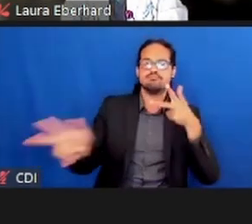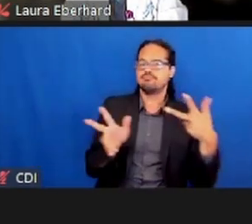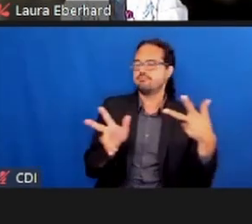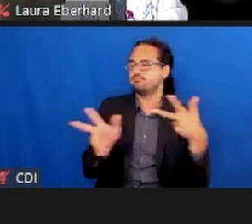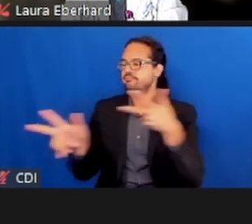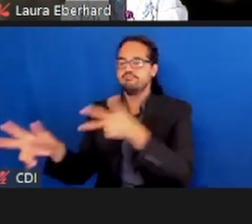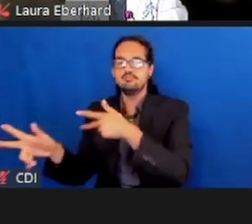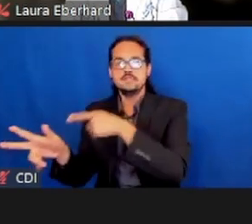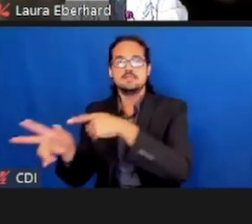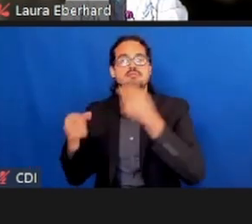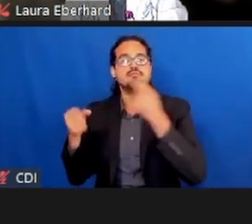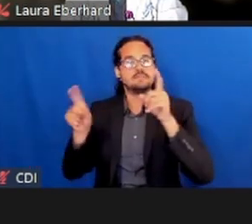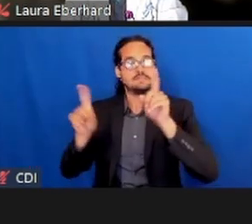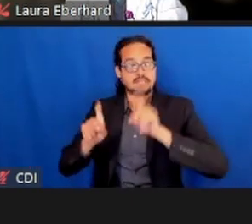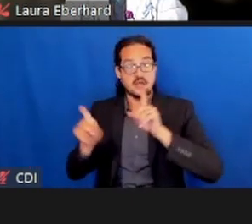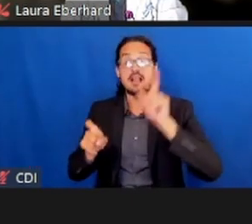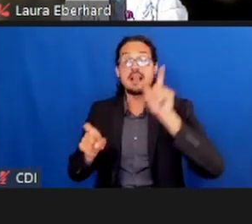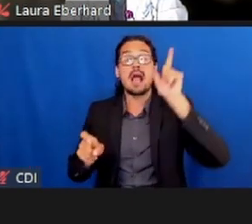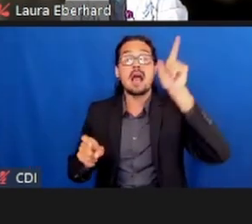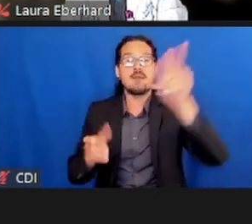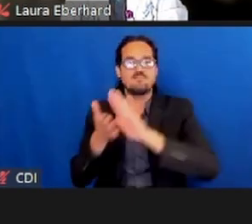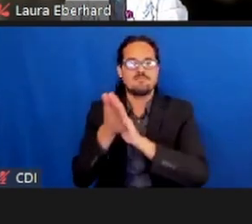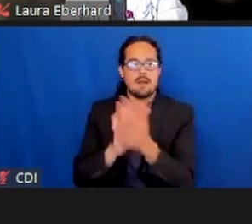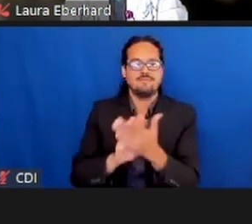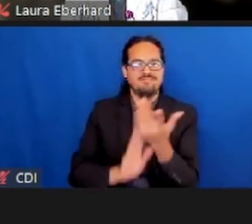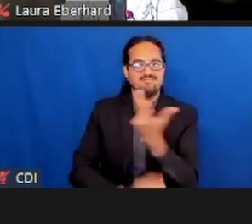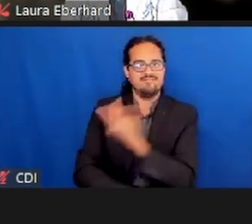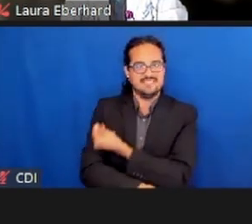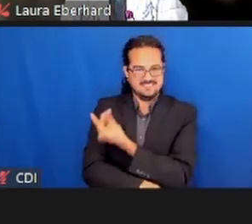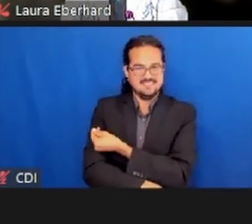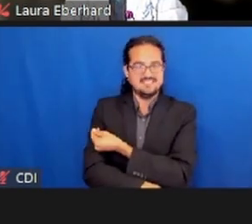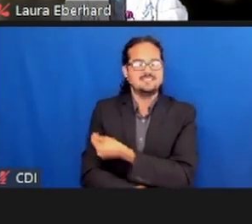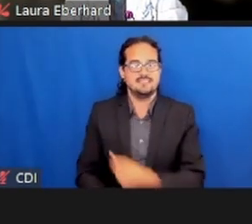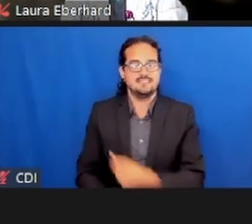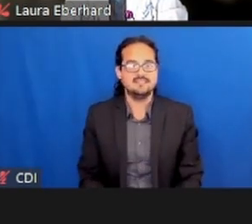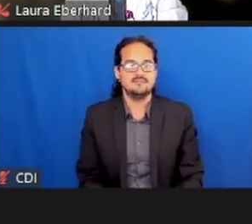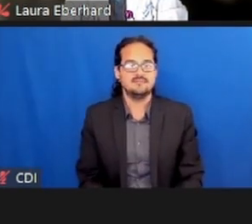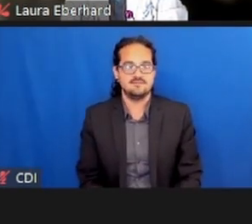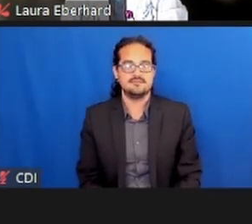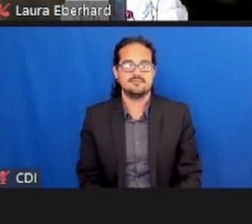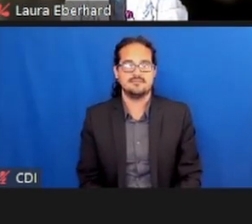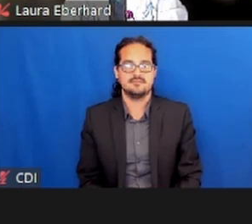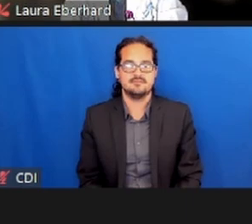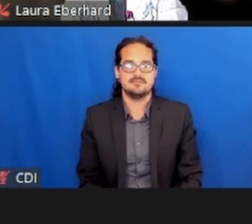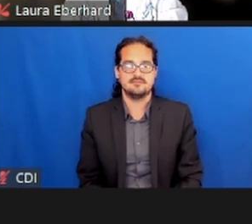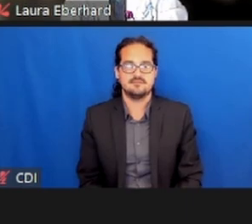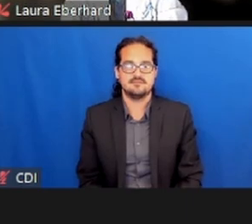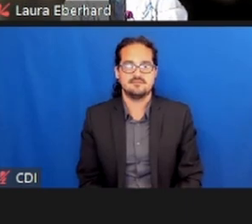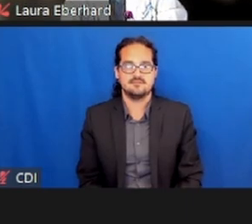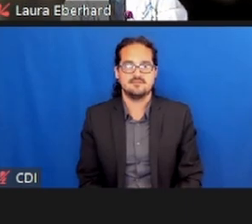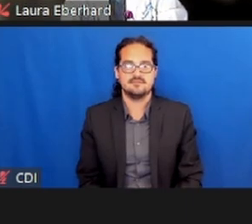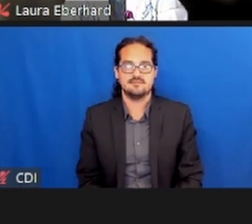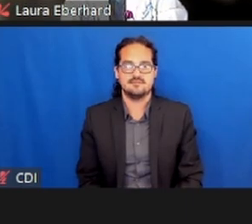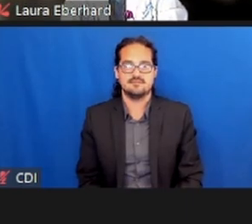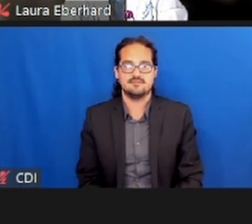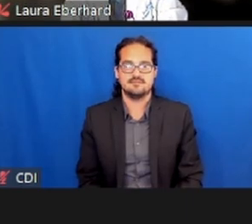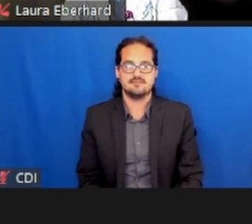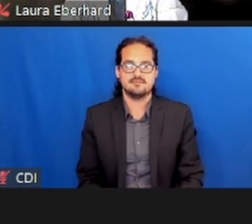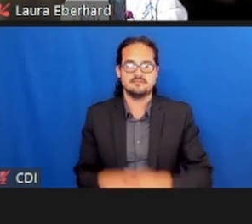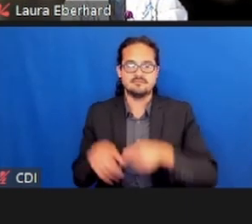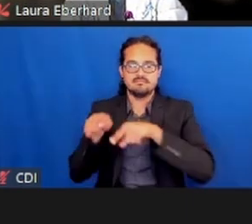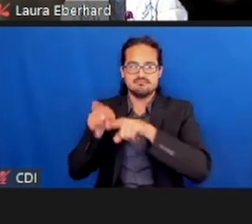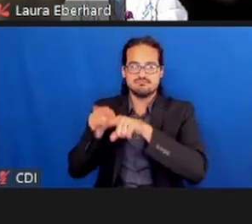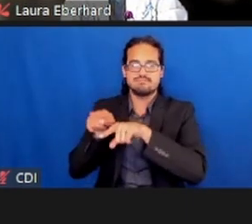This is our hospitalization rates in Marin relative to the state and the nation, and shows that, right from the start,